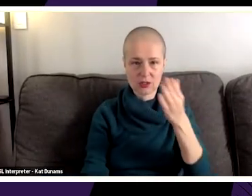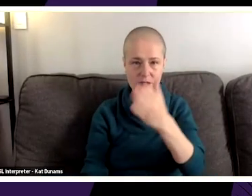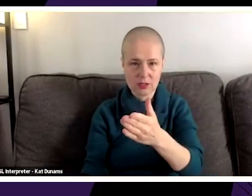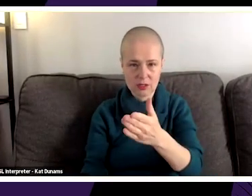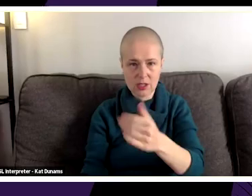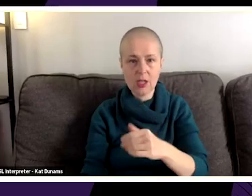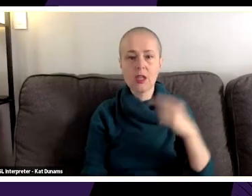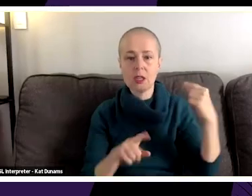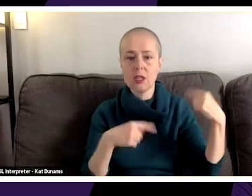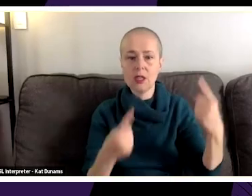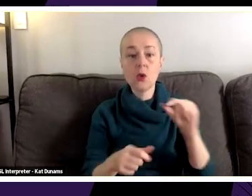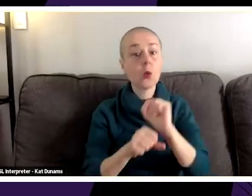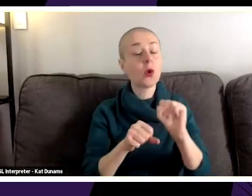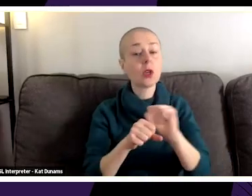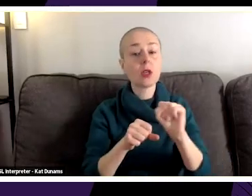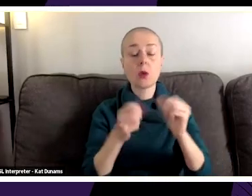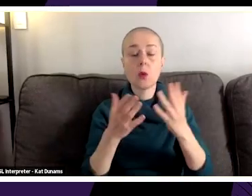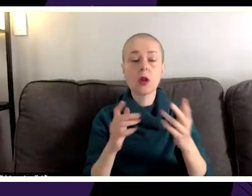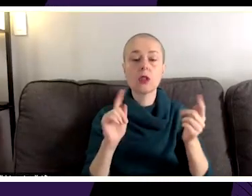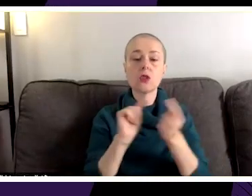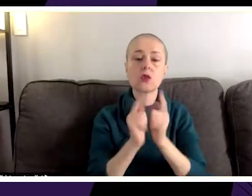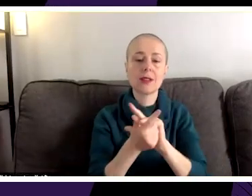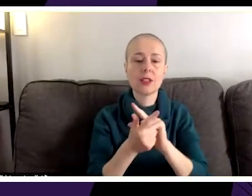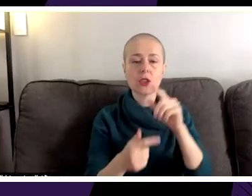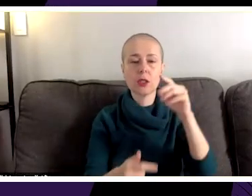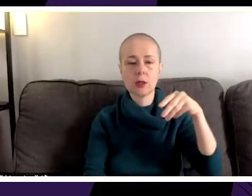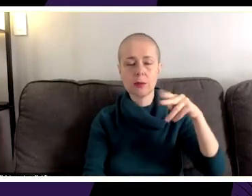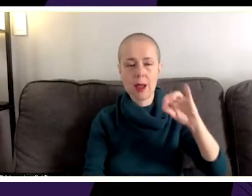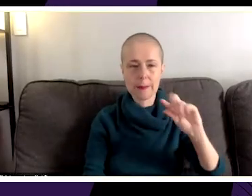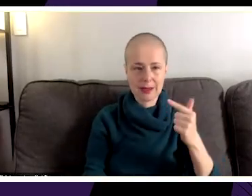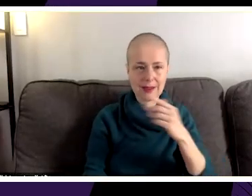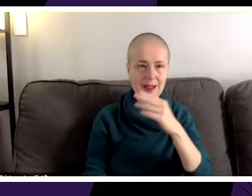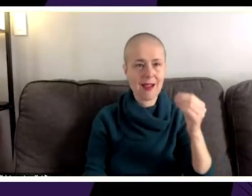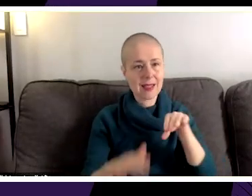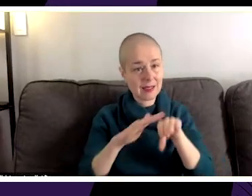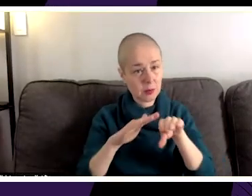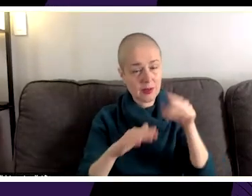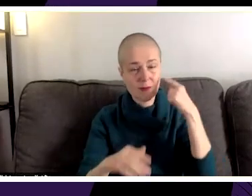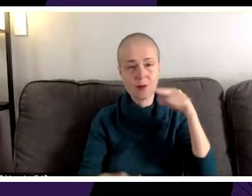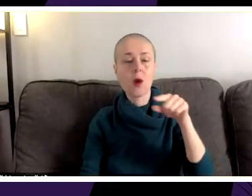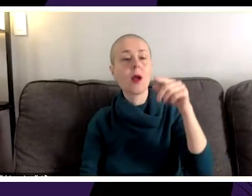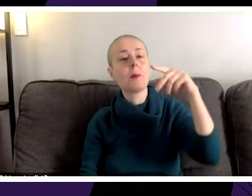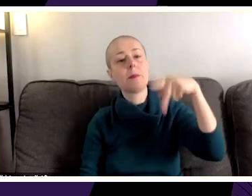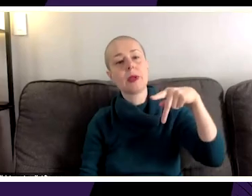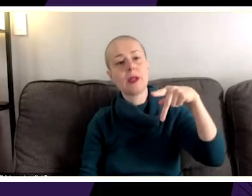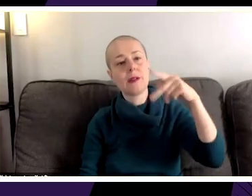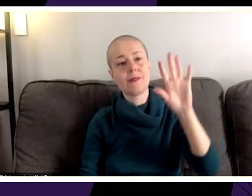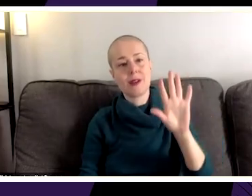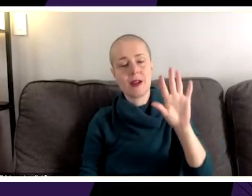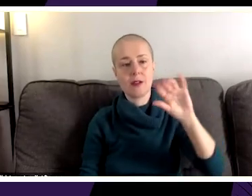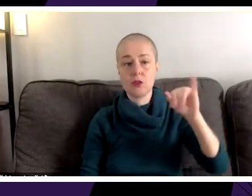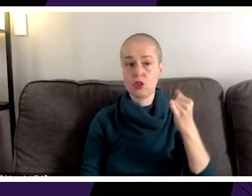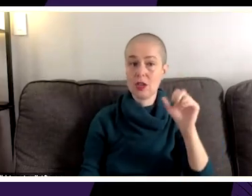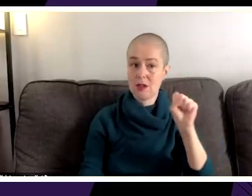has been working on a translation mapping and accessibility for P5JS. His project makes P5JS more